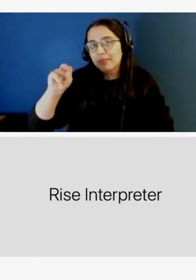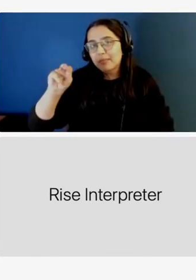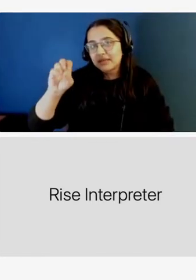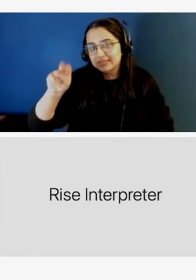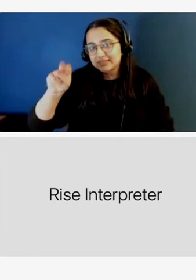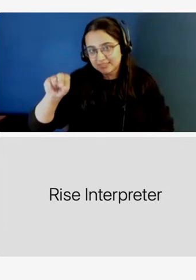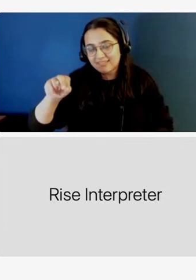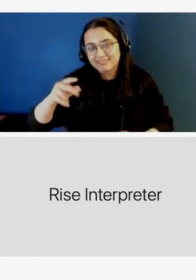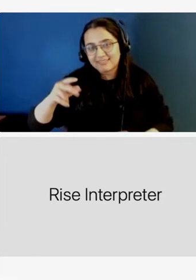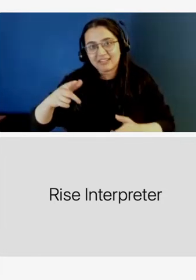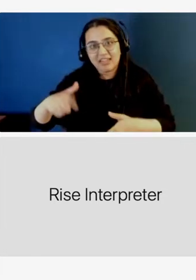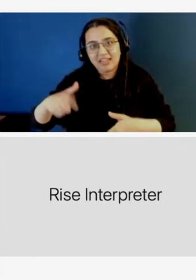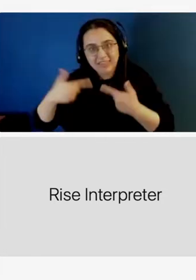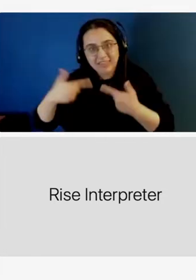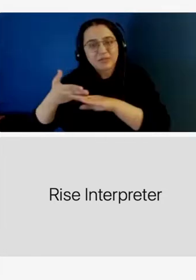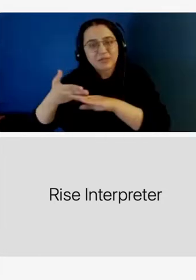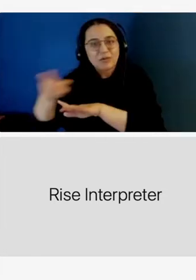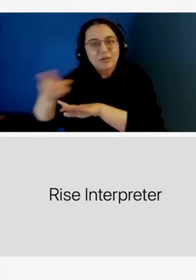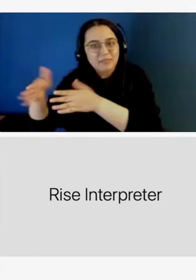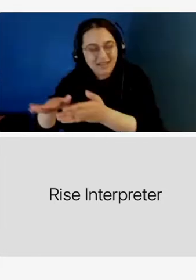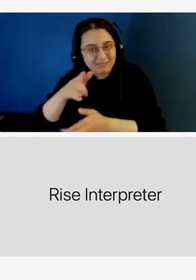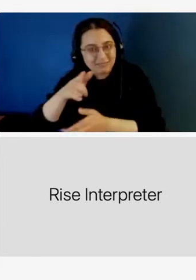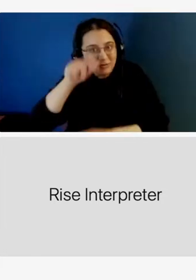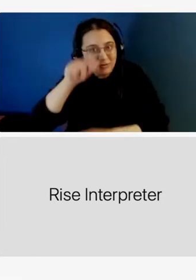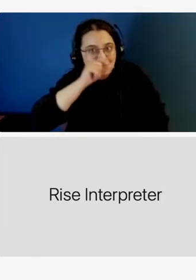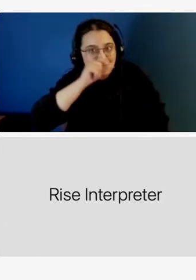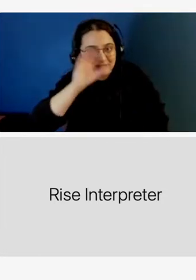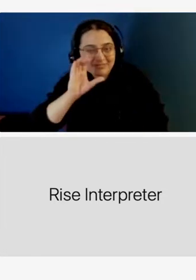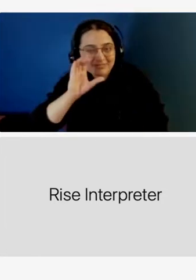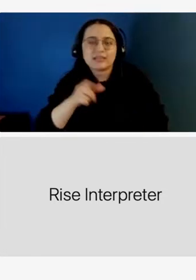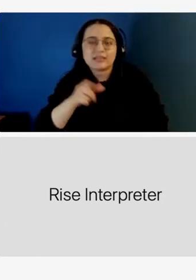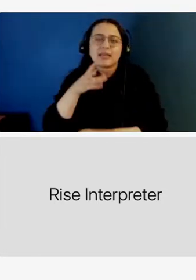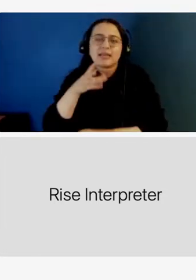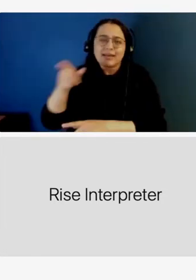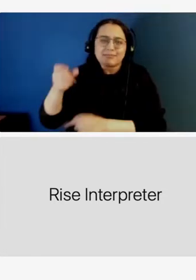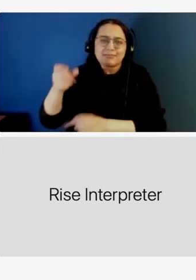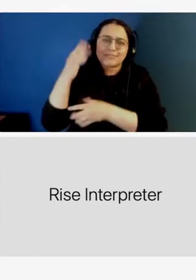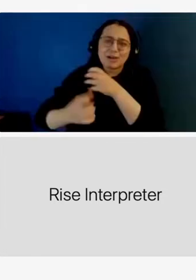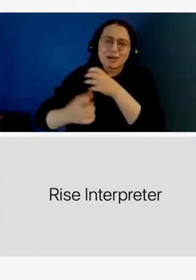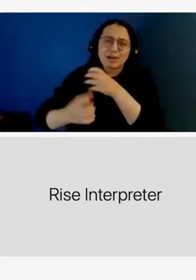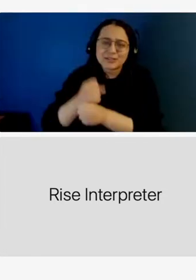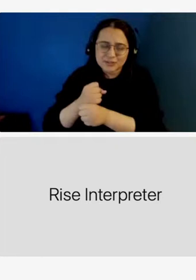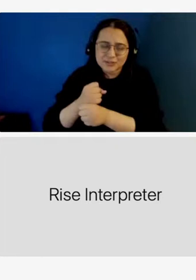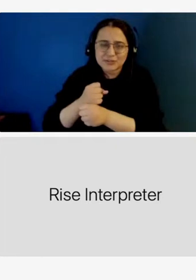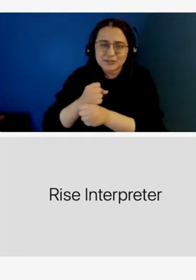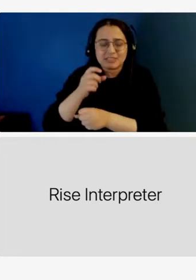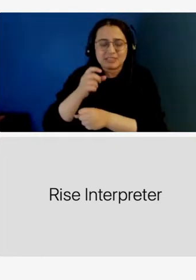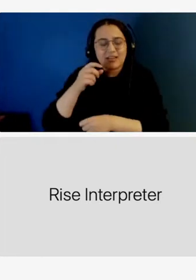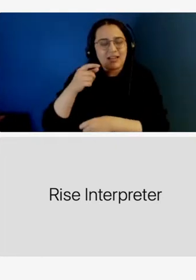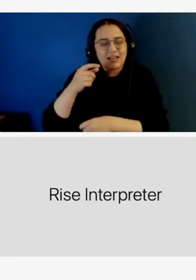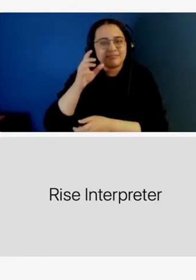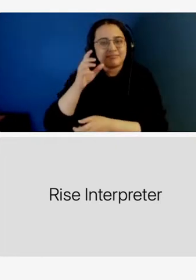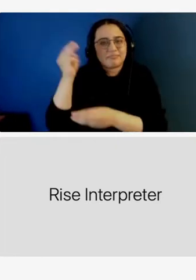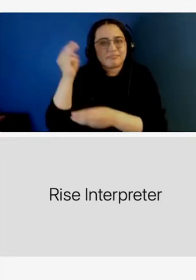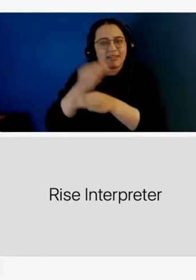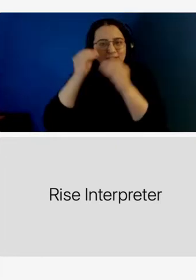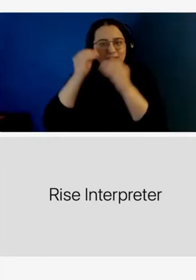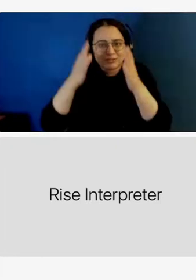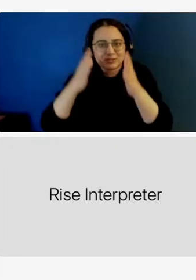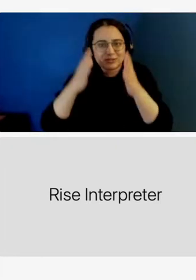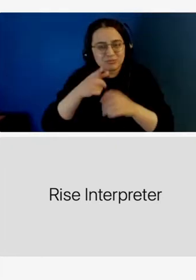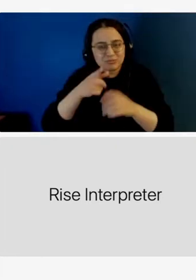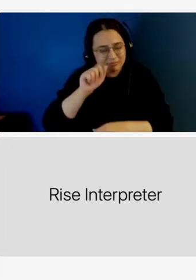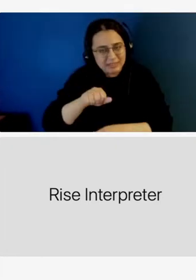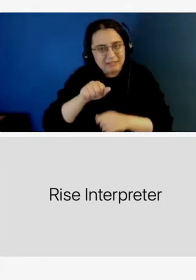experience. He was a math teacher, an excellent math teacher from what I recall from your reference check. So fun facts, he used to coach girls volleyball